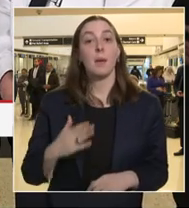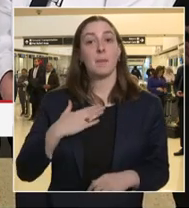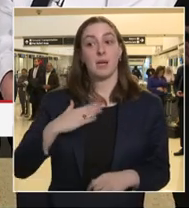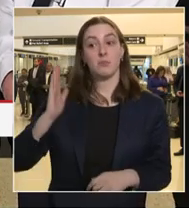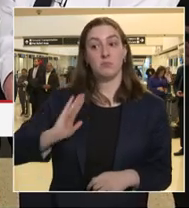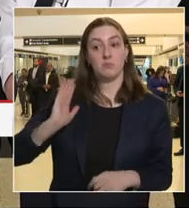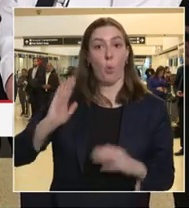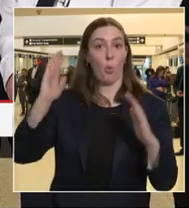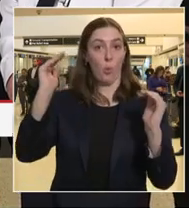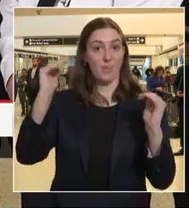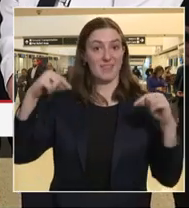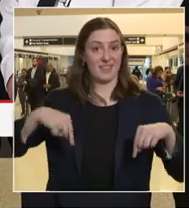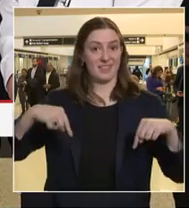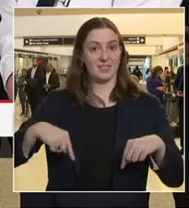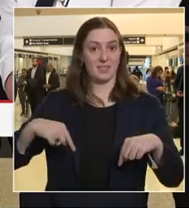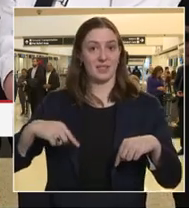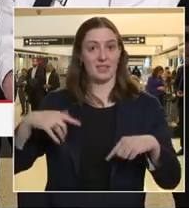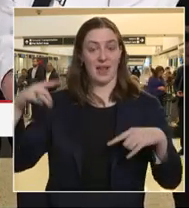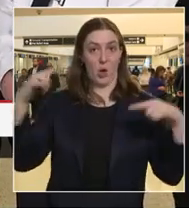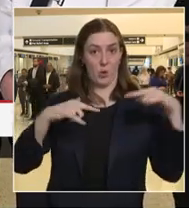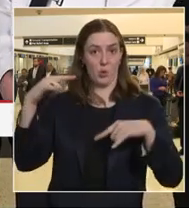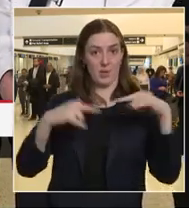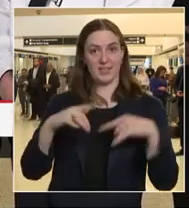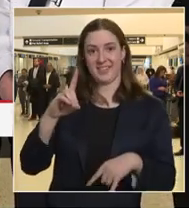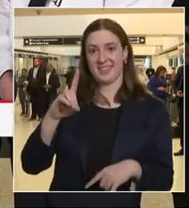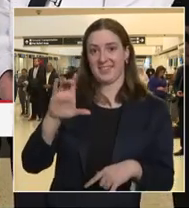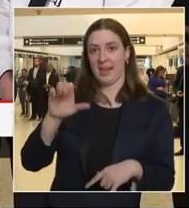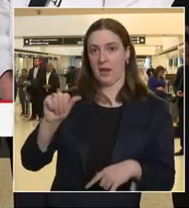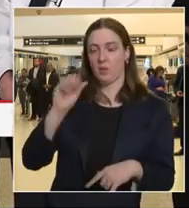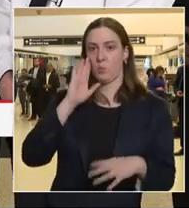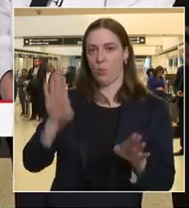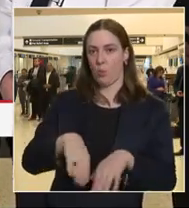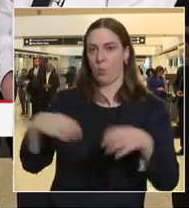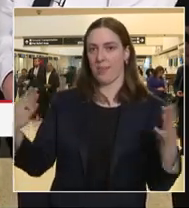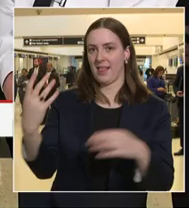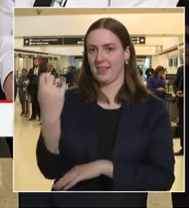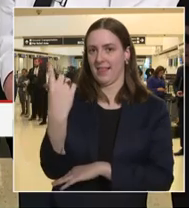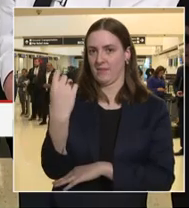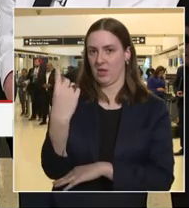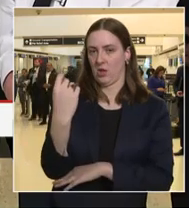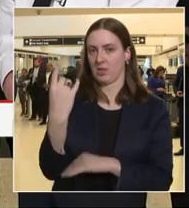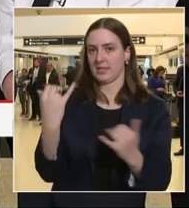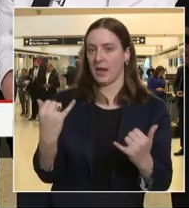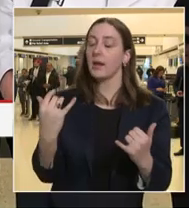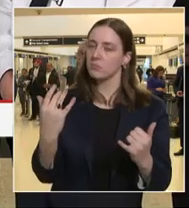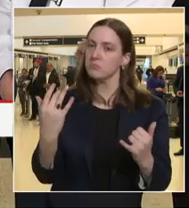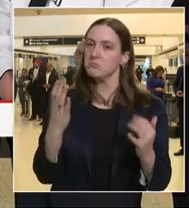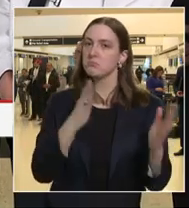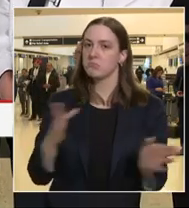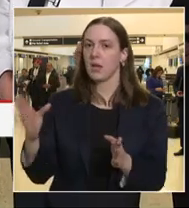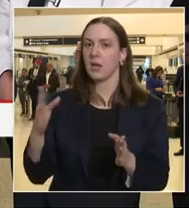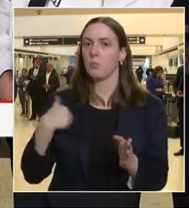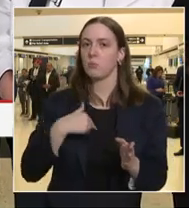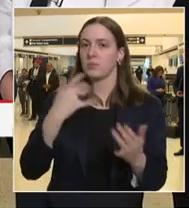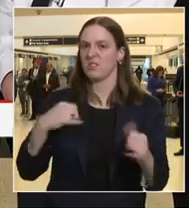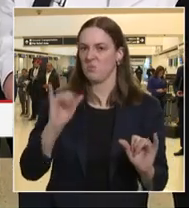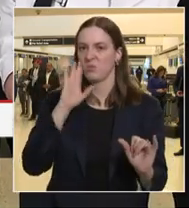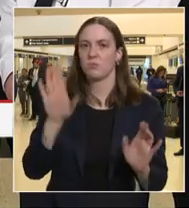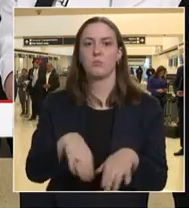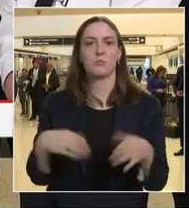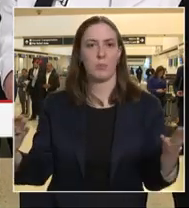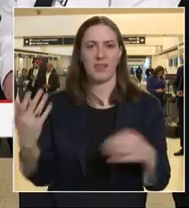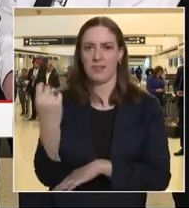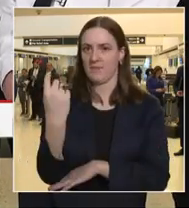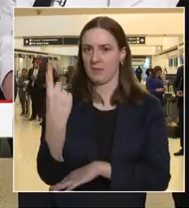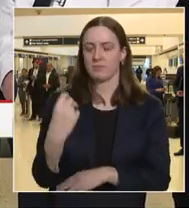is still the case. We're going to open the airport at 11 o'clock. And again, condolences to the families,